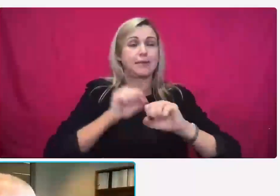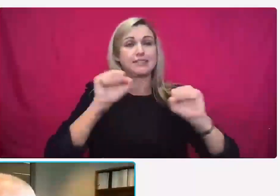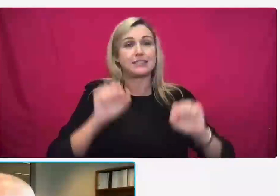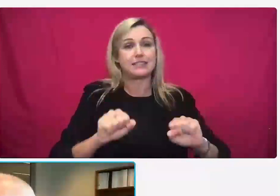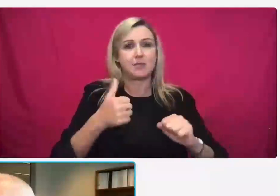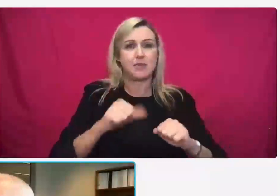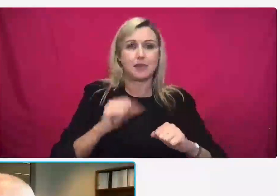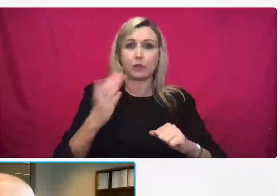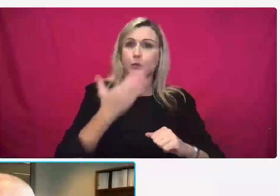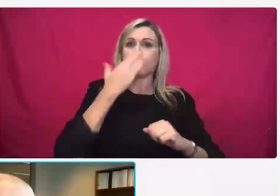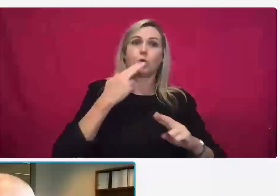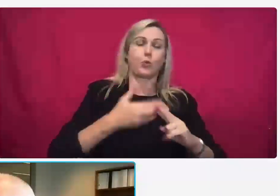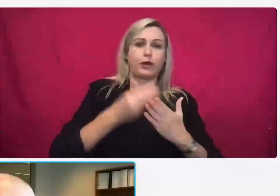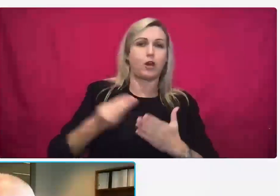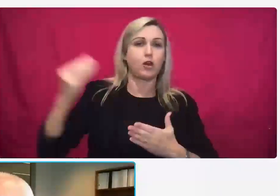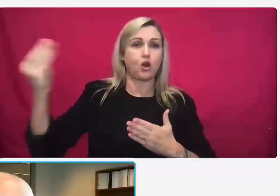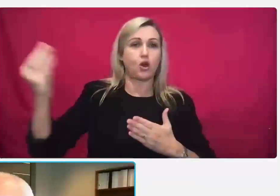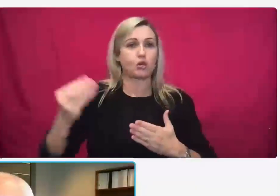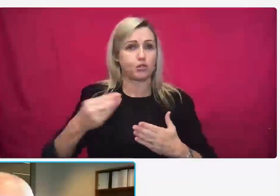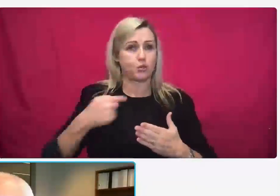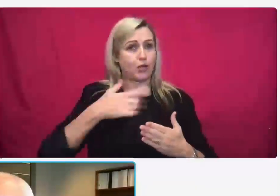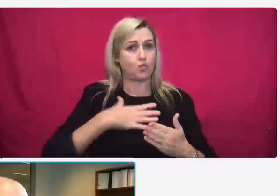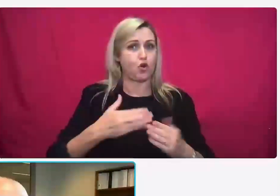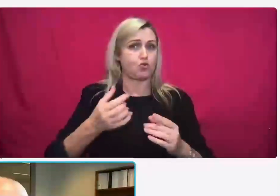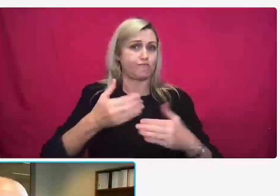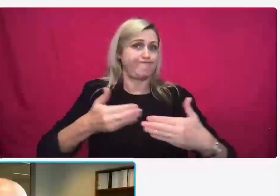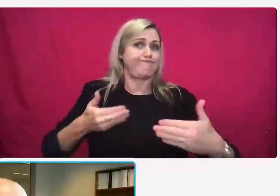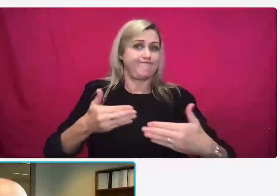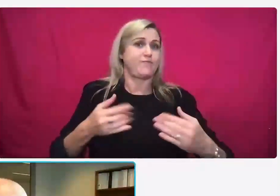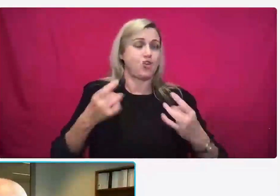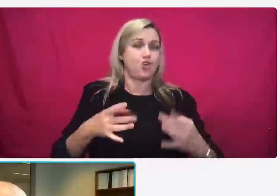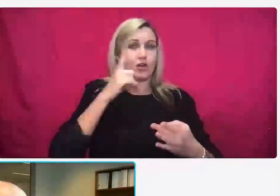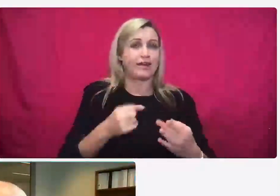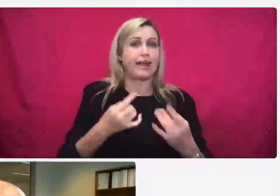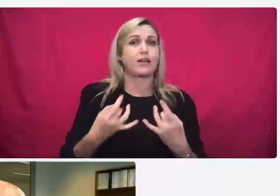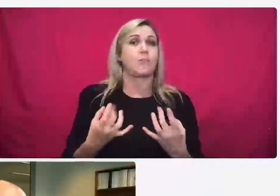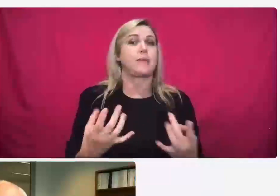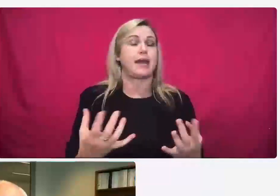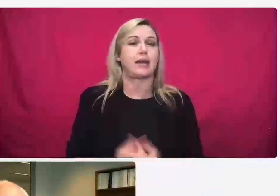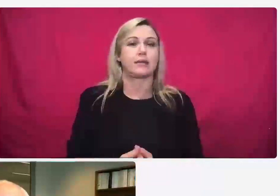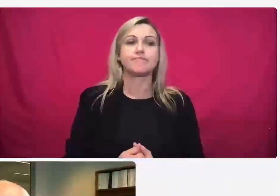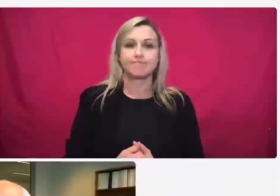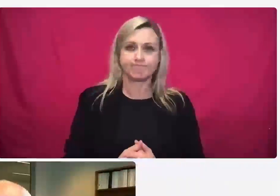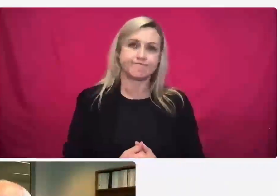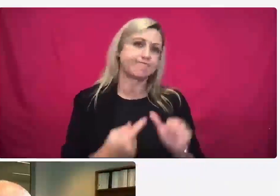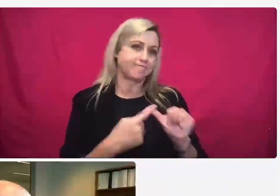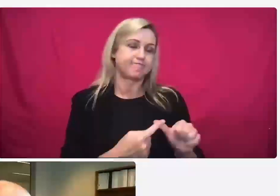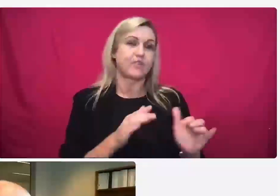lodgement, and it would be beneficial to start preparing as soon as possible. Thanks, Nicole. The final report